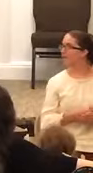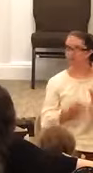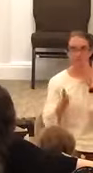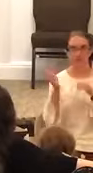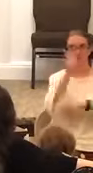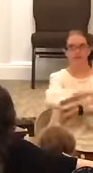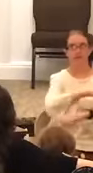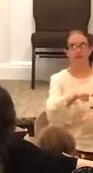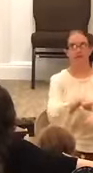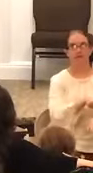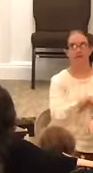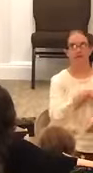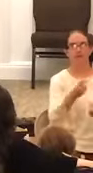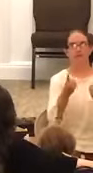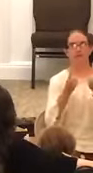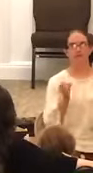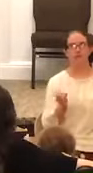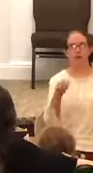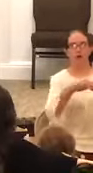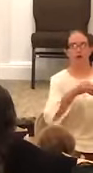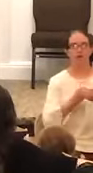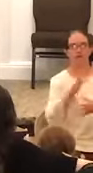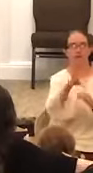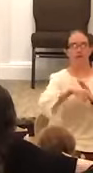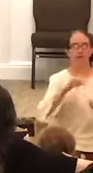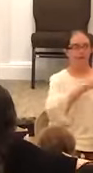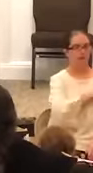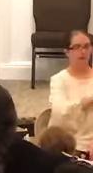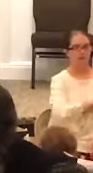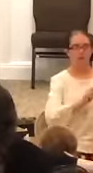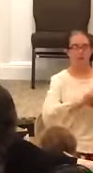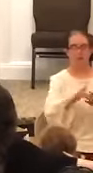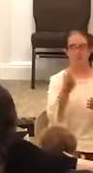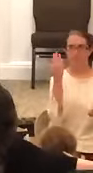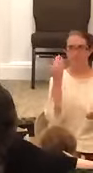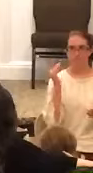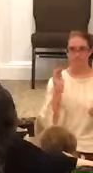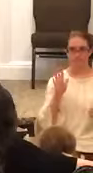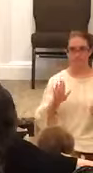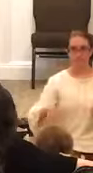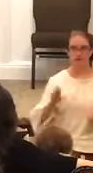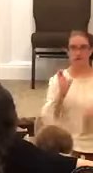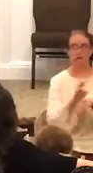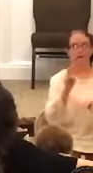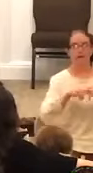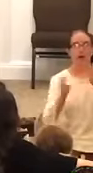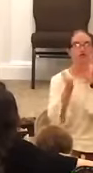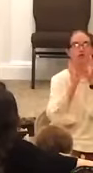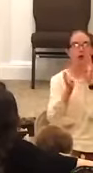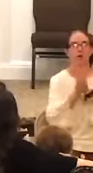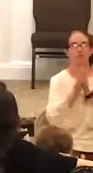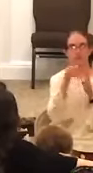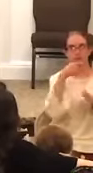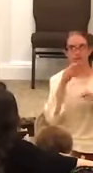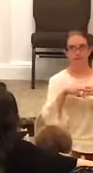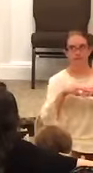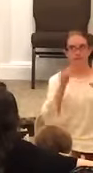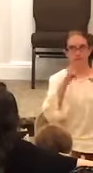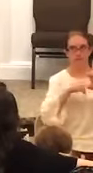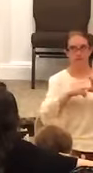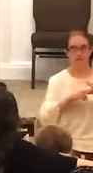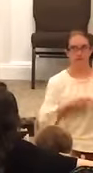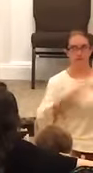long. But he came to my office after he got out of the hospital a few weeks later. Came to my office at church, and we were sitting there talking. He's sitting on the little couch